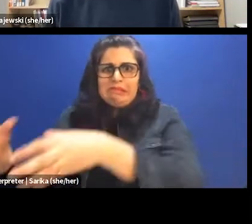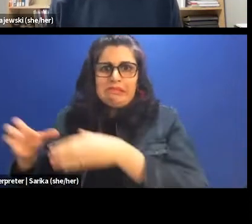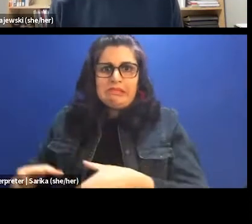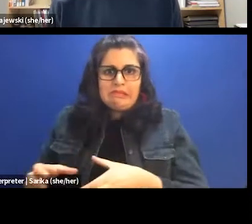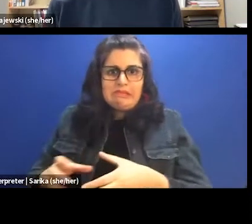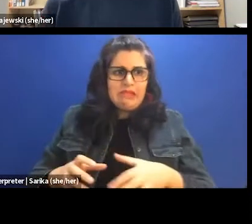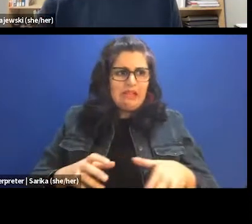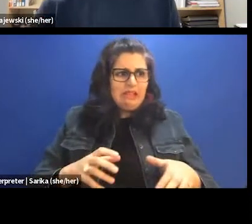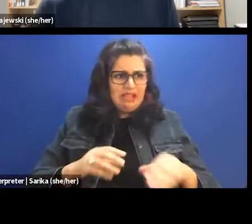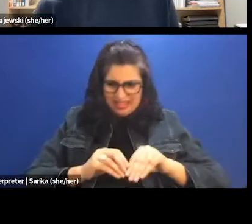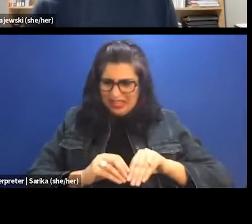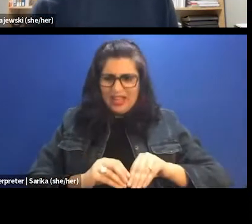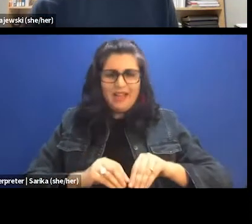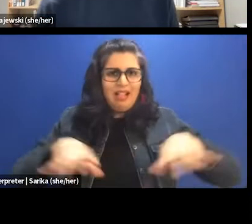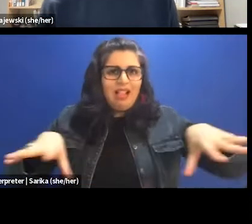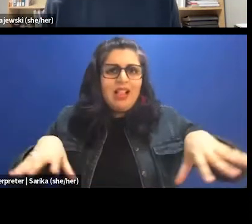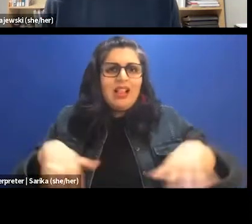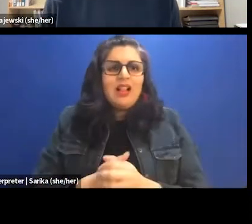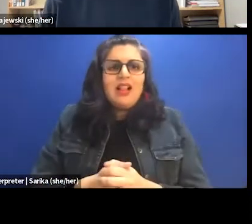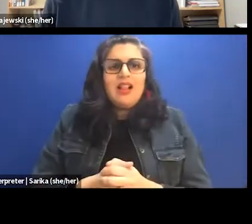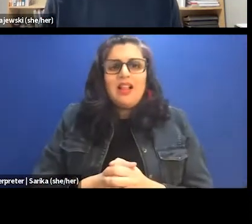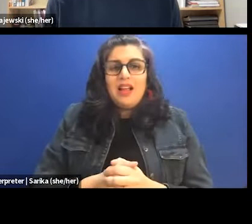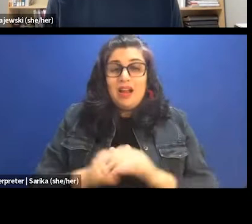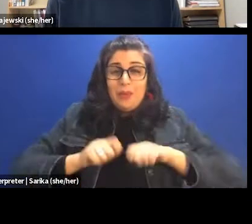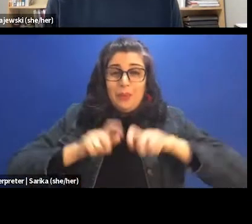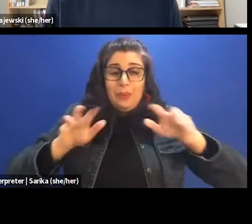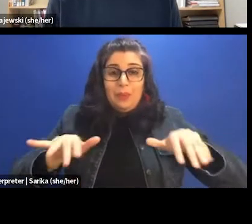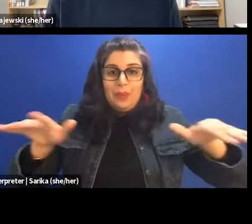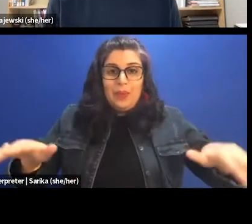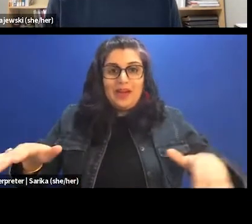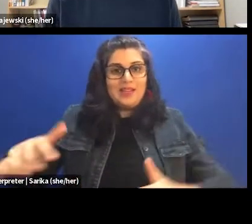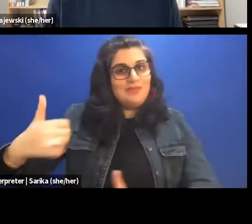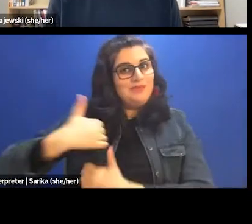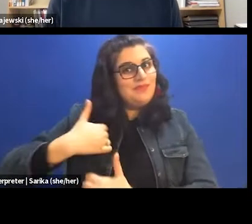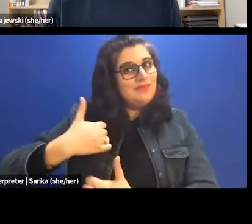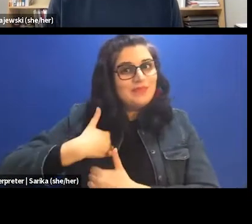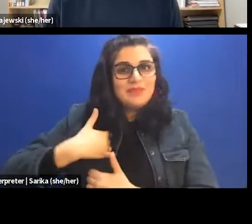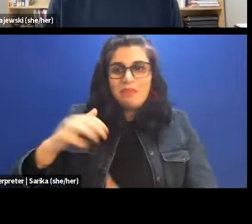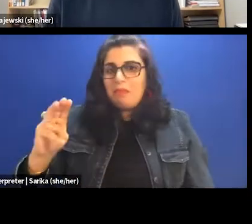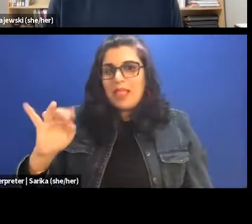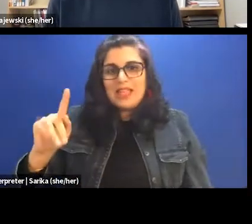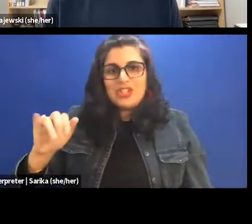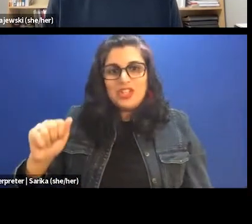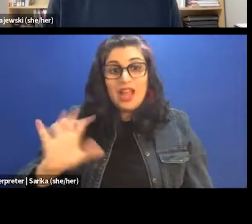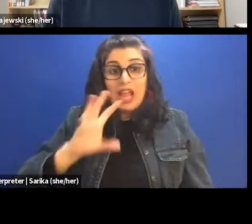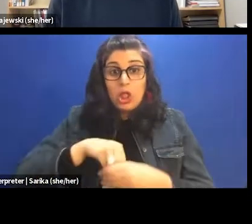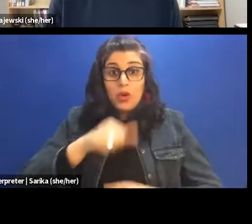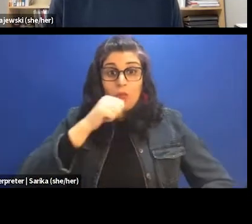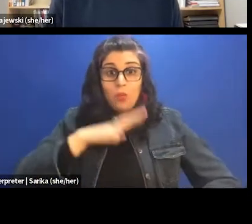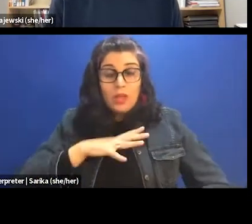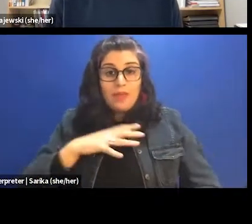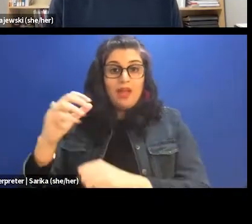of alliances, and the widespread enlistment of militia, including some that involved women fighters known